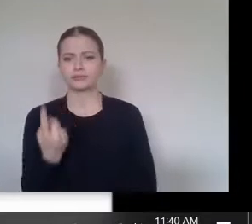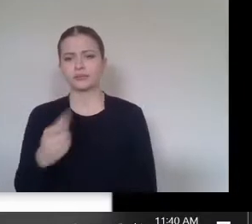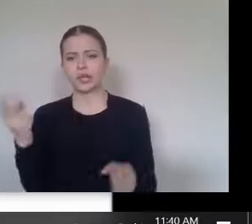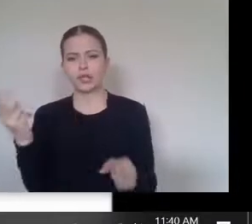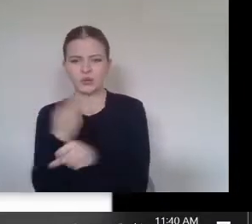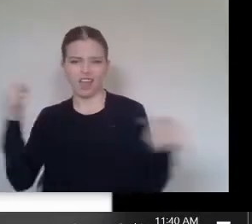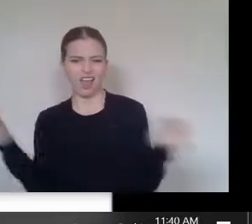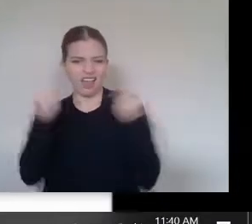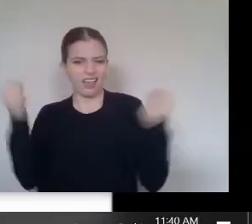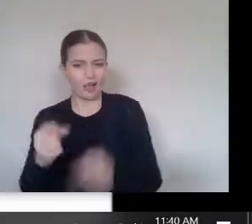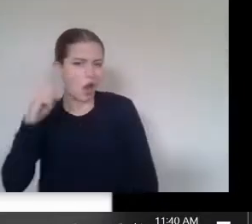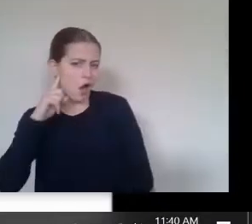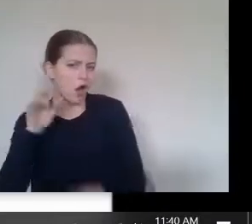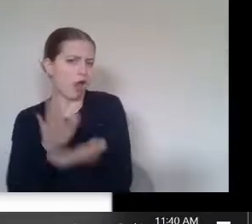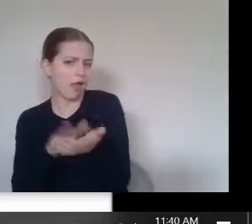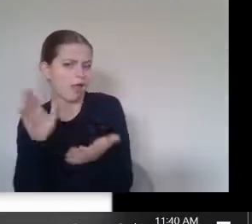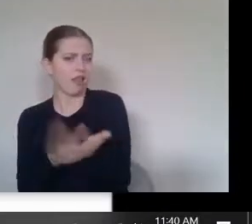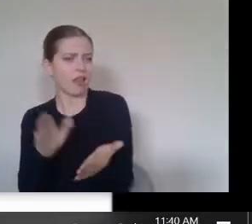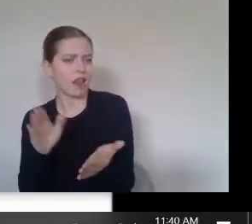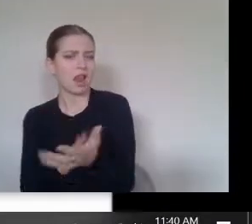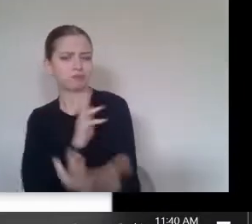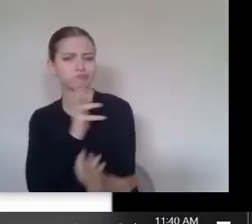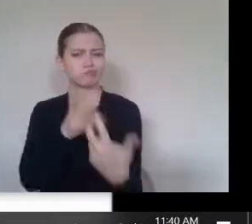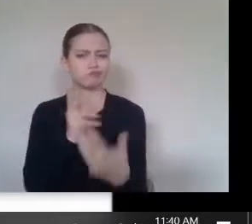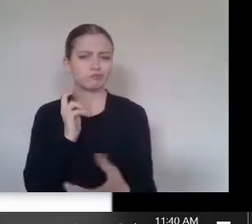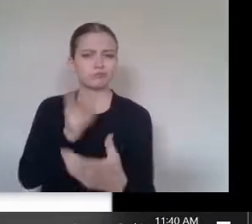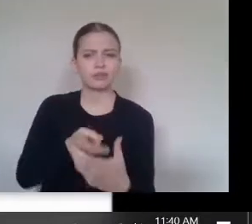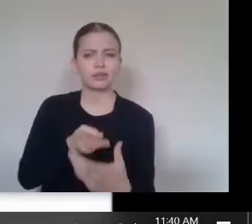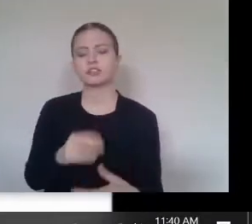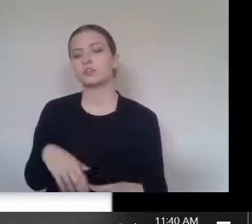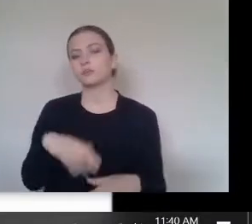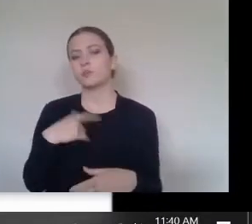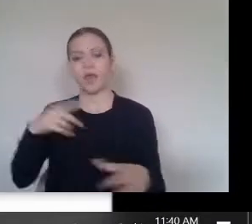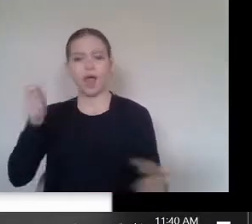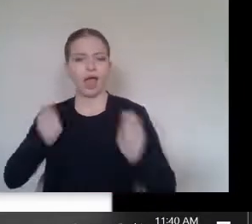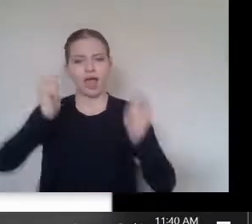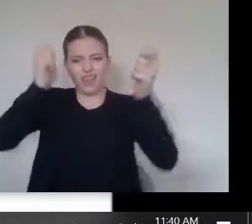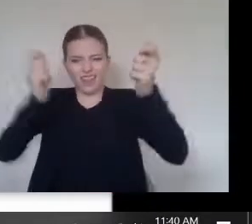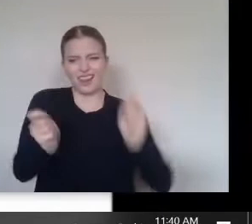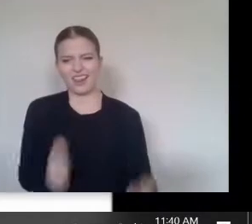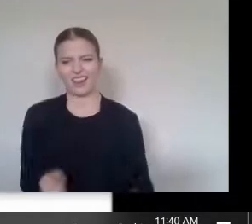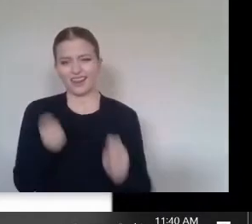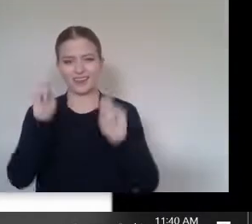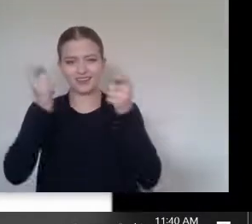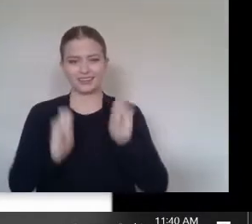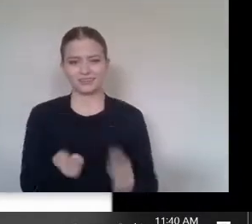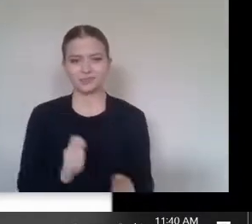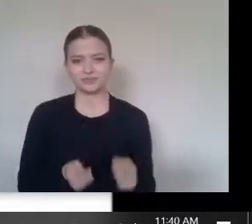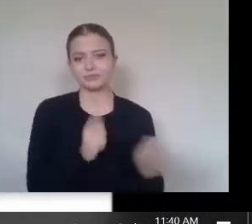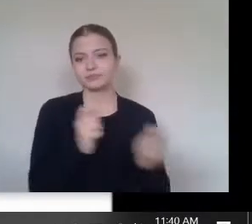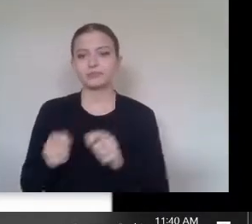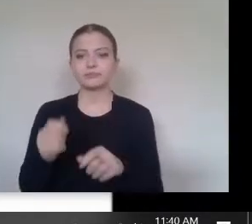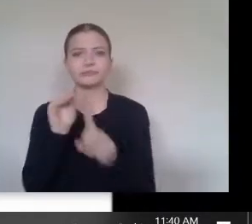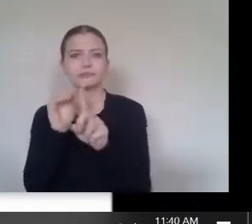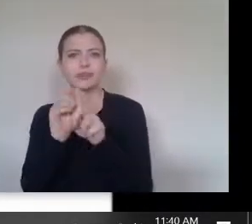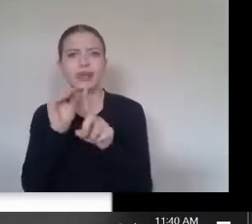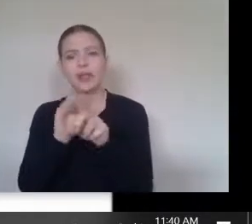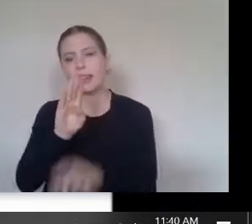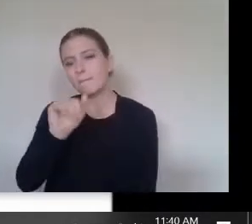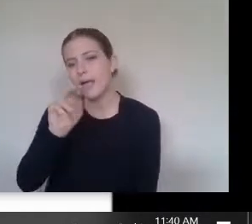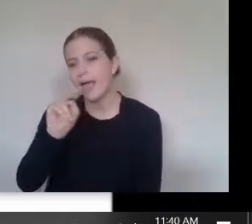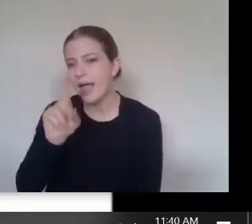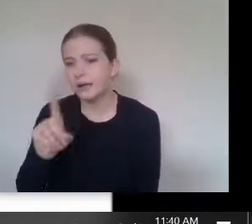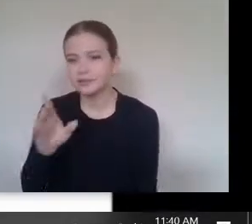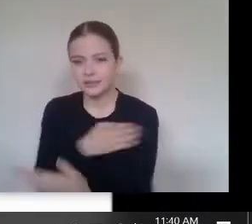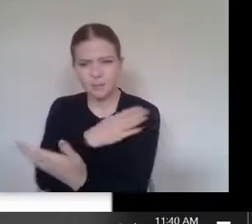heard the beat and beat the herd. We struck up and got down. We conquered the concert, battered the band, agitated the